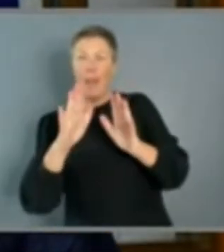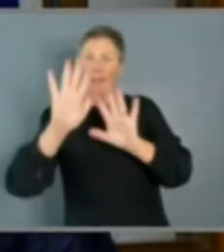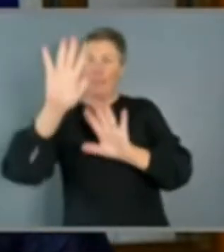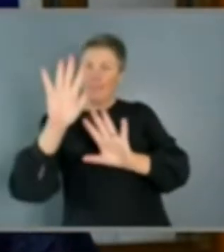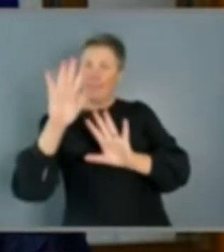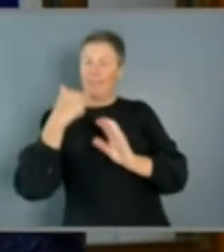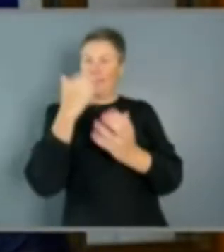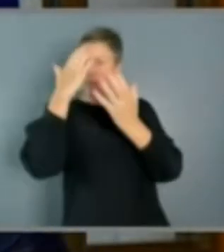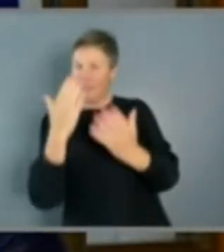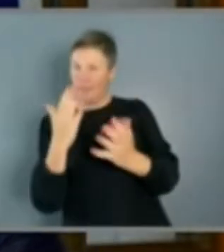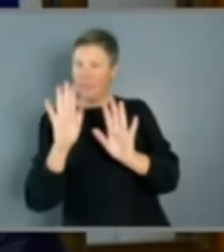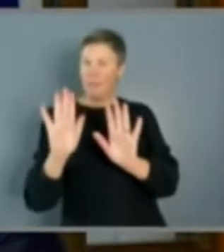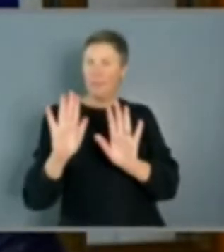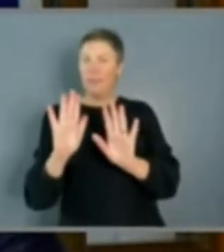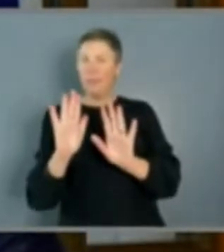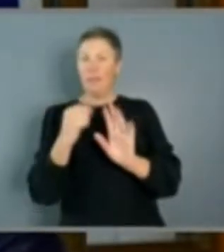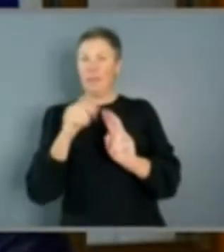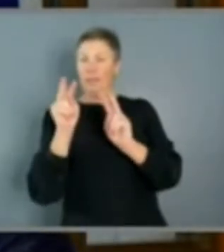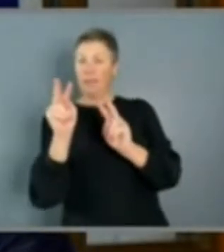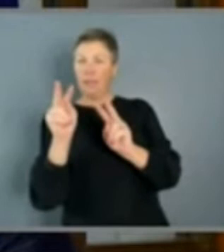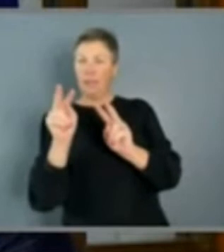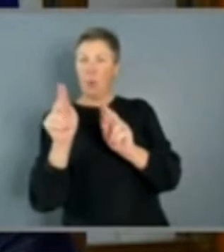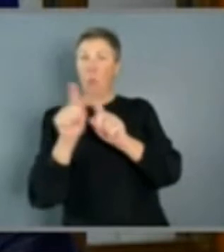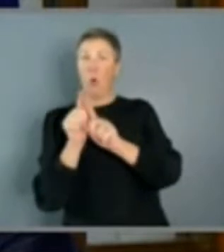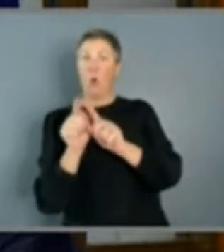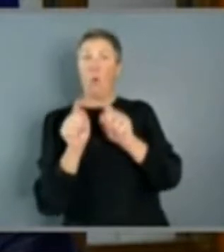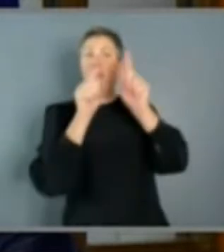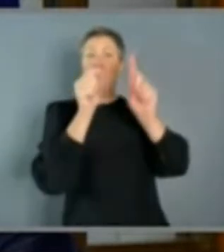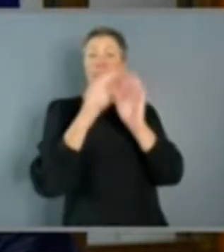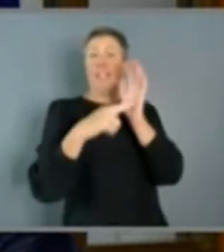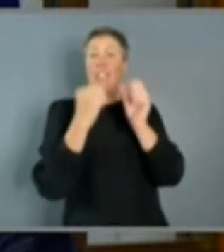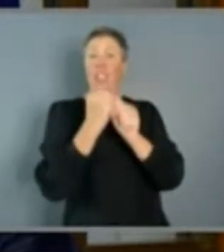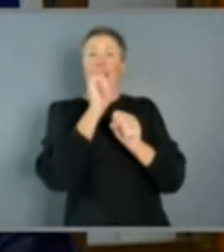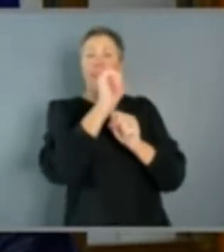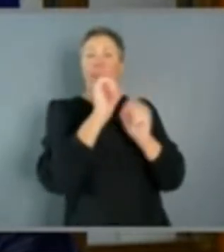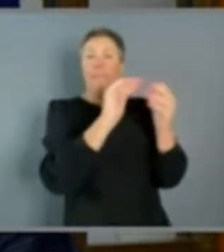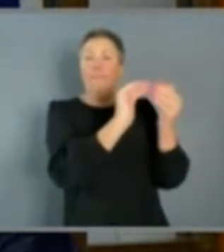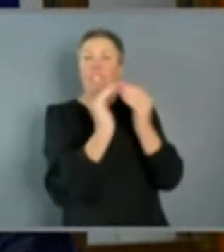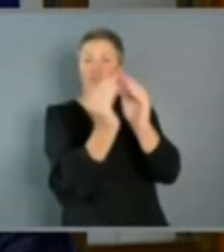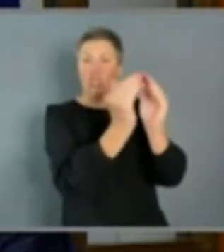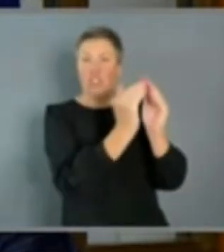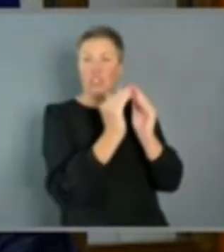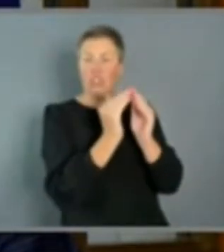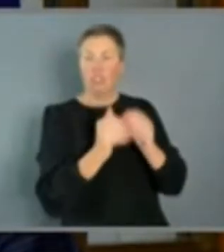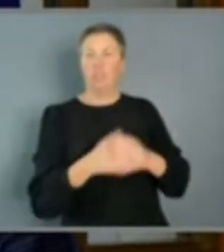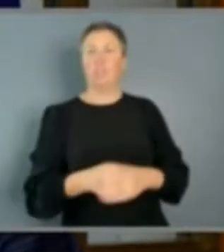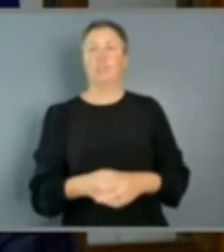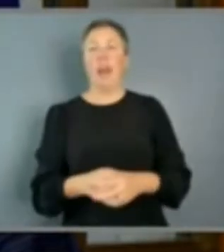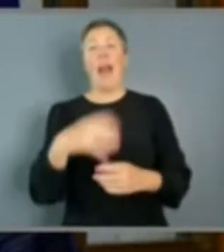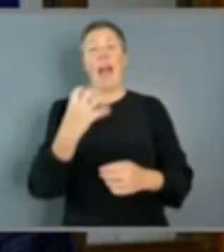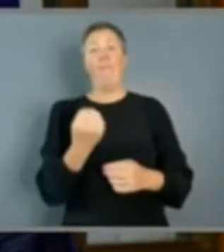paying particular attention to the needs of those treaty villages. I want to acknowledge our colleague Warren Ench, the member for Leichhardt, who has